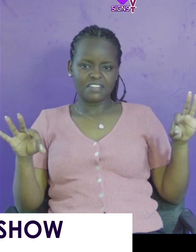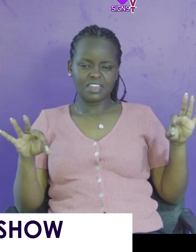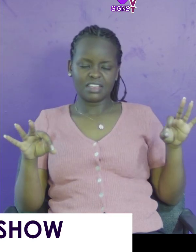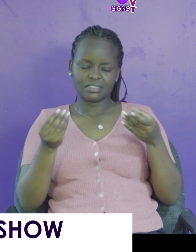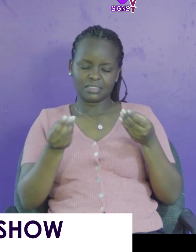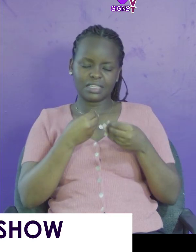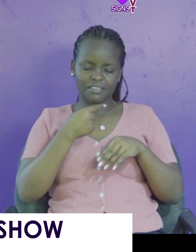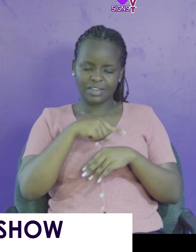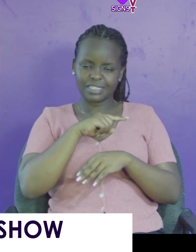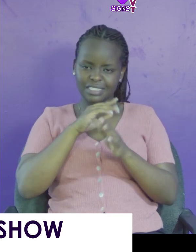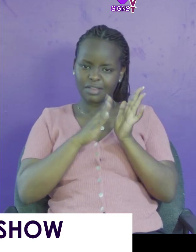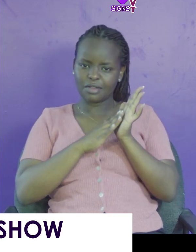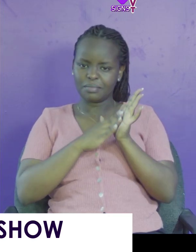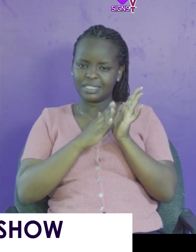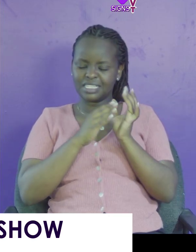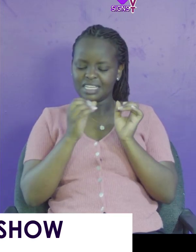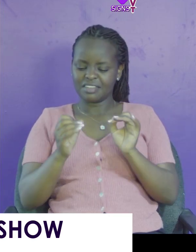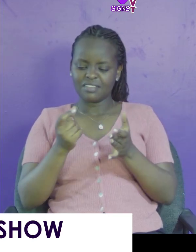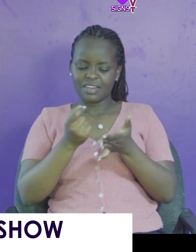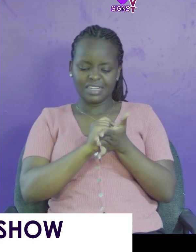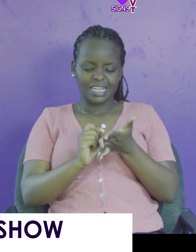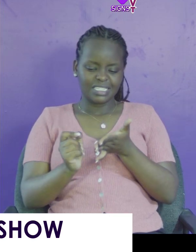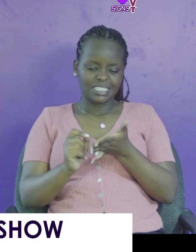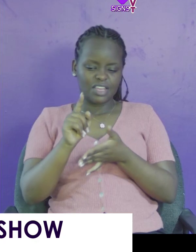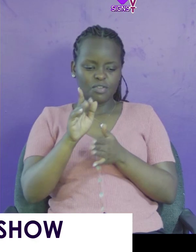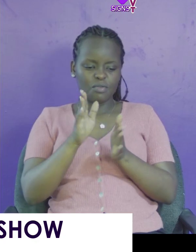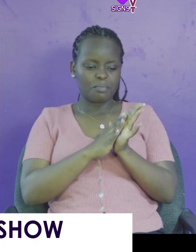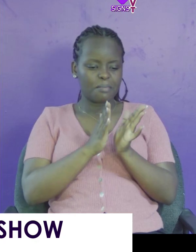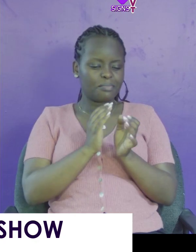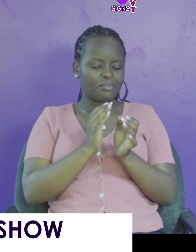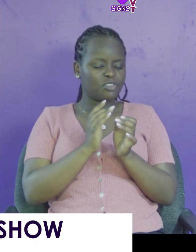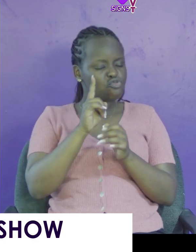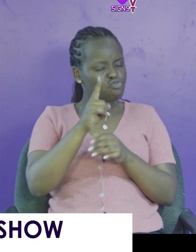your comment, even if it's just writing, you're making sense.